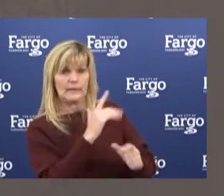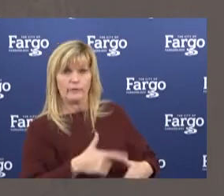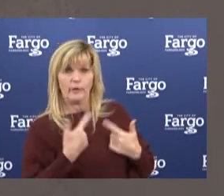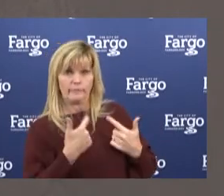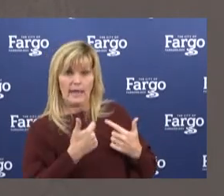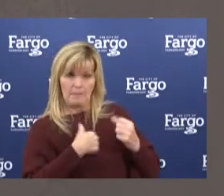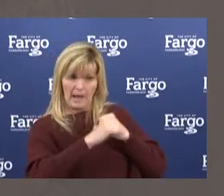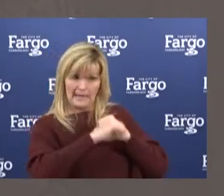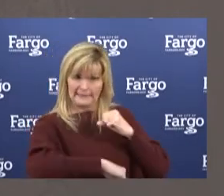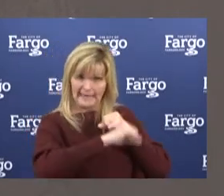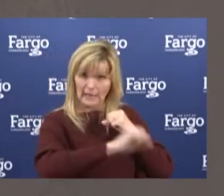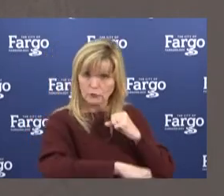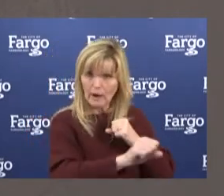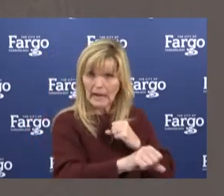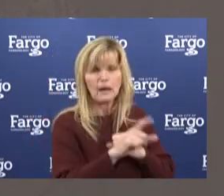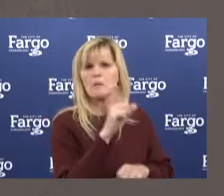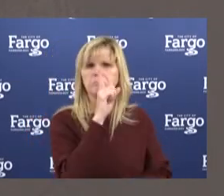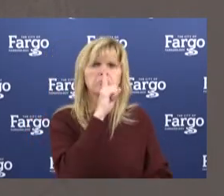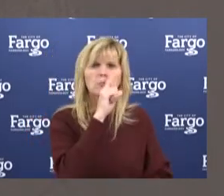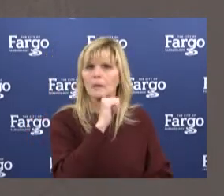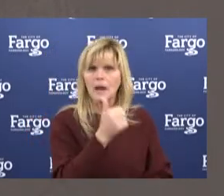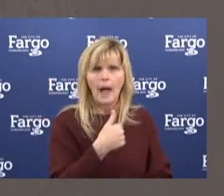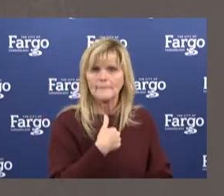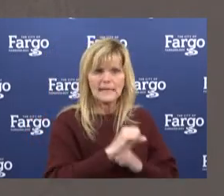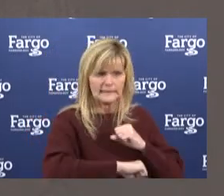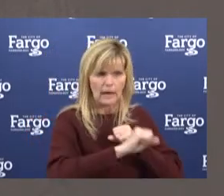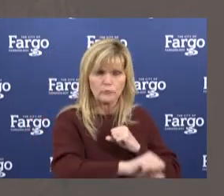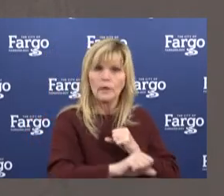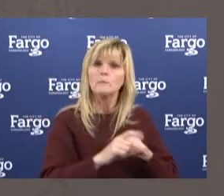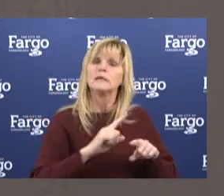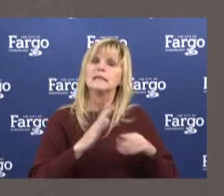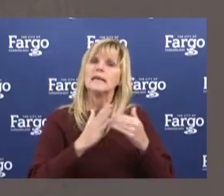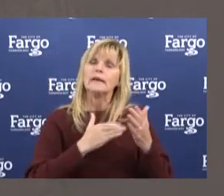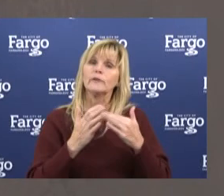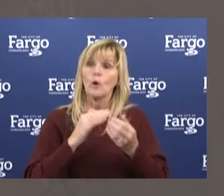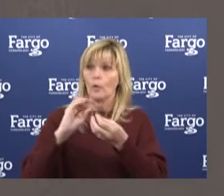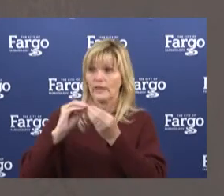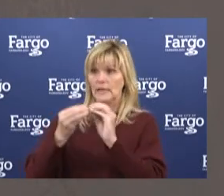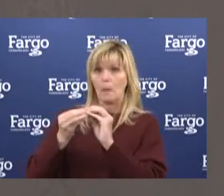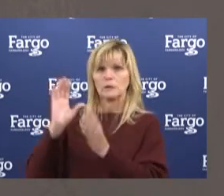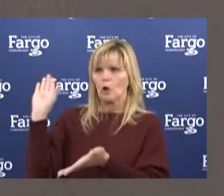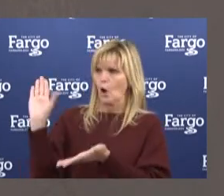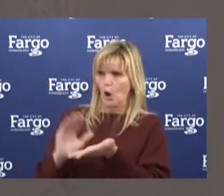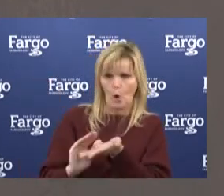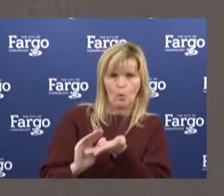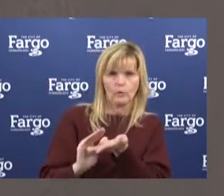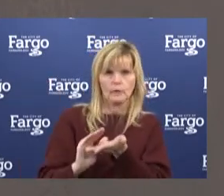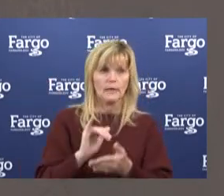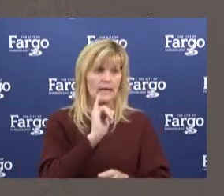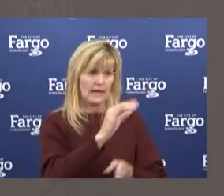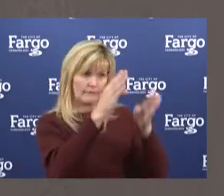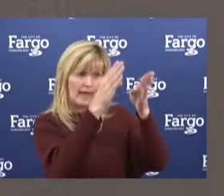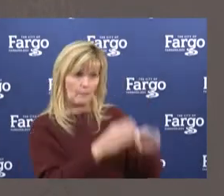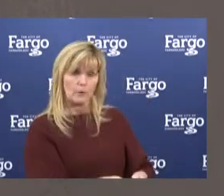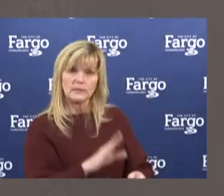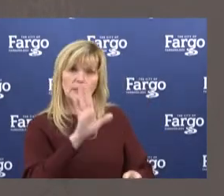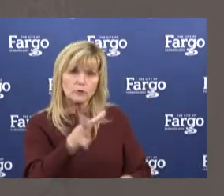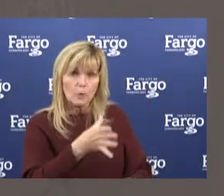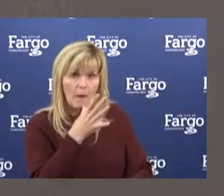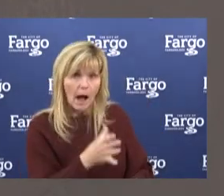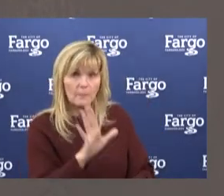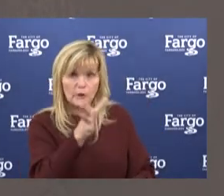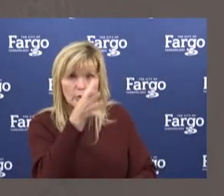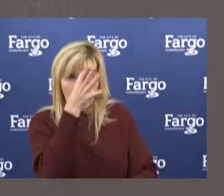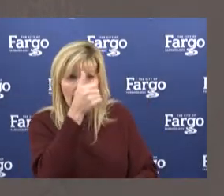or embellishing for effect? No, because even though the mortality rates are so low, if that person is your mom, your dad, your brother,